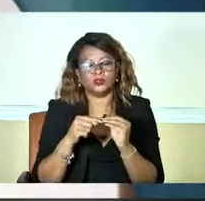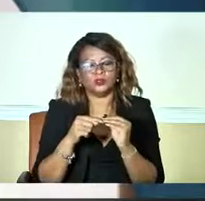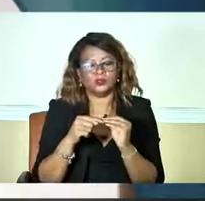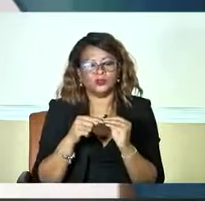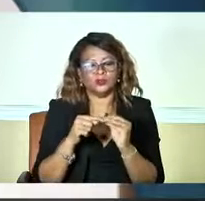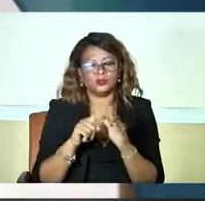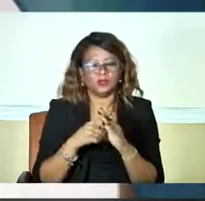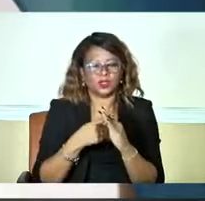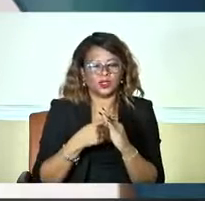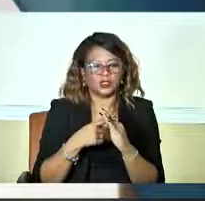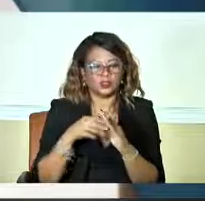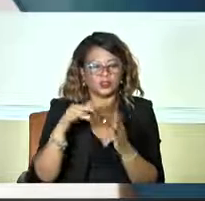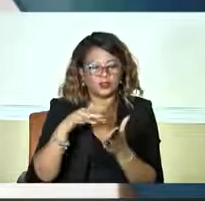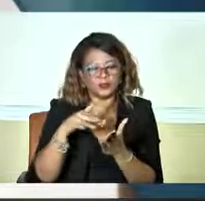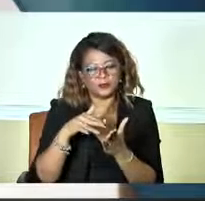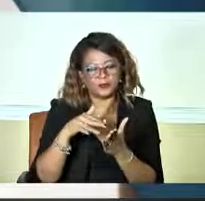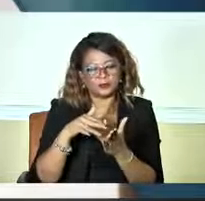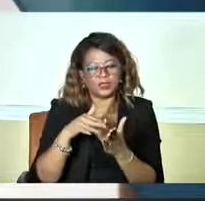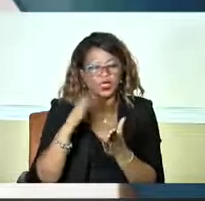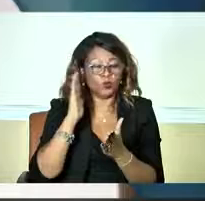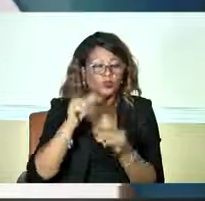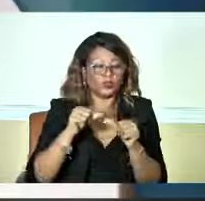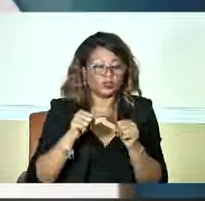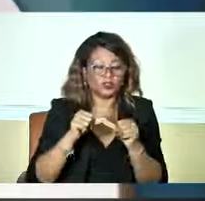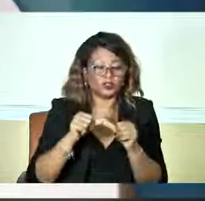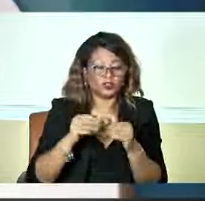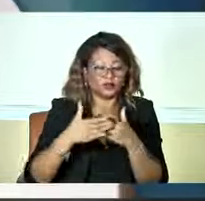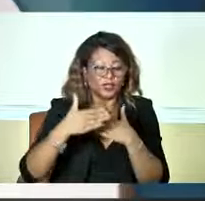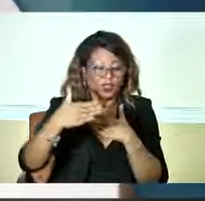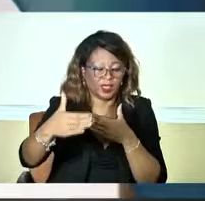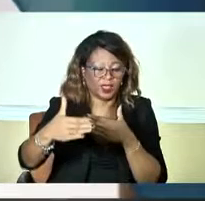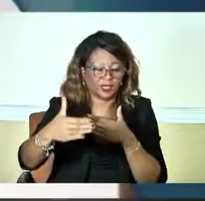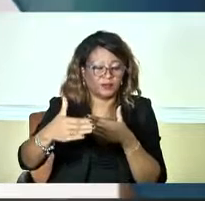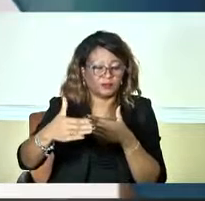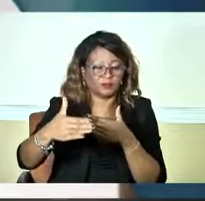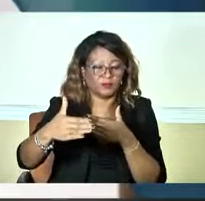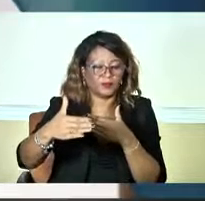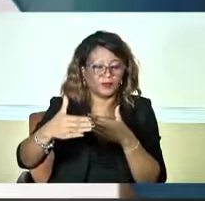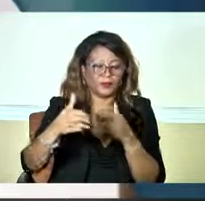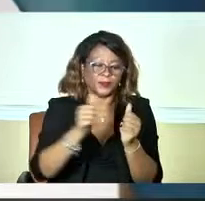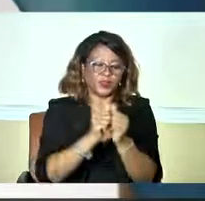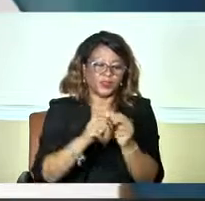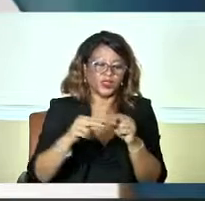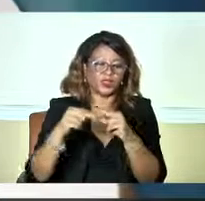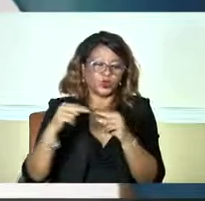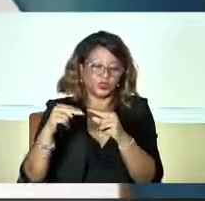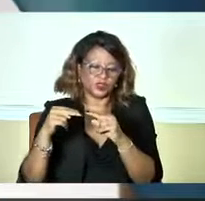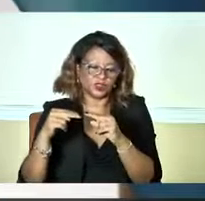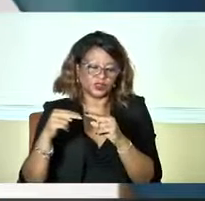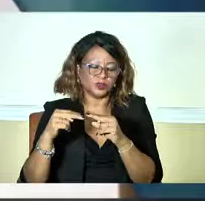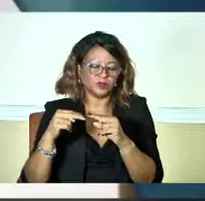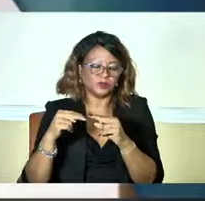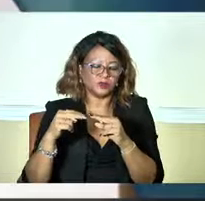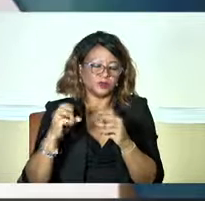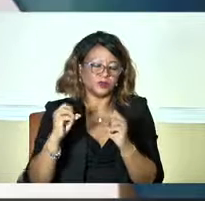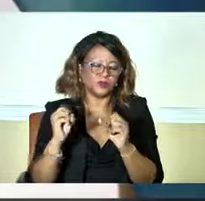upon that study, and we are continuing to move ahead with the negotiations. So thank you.